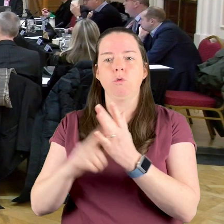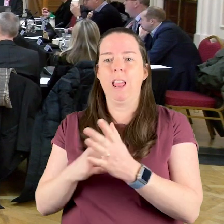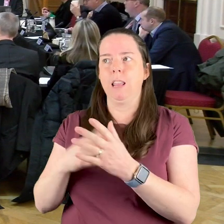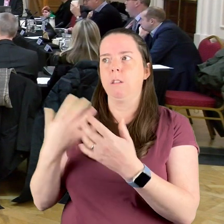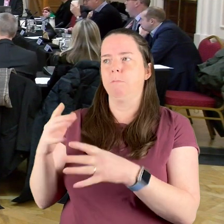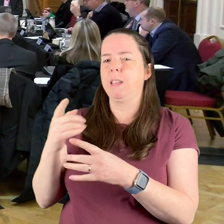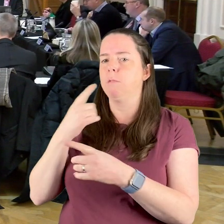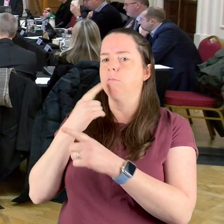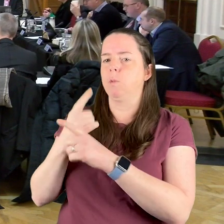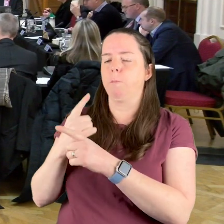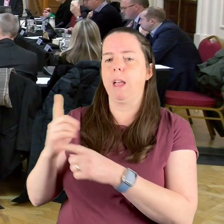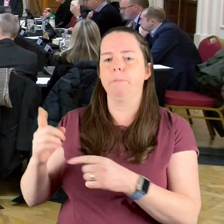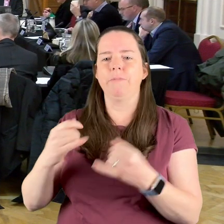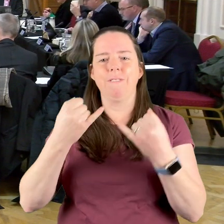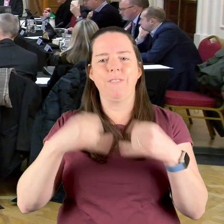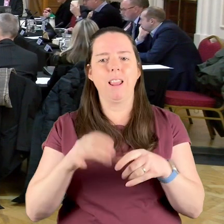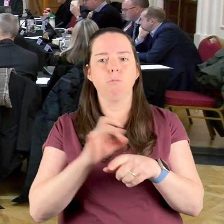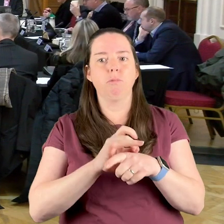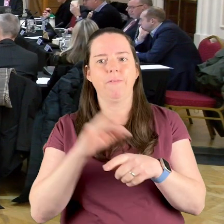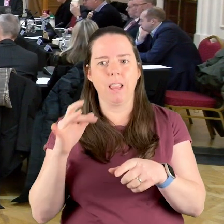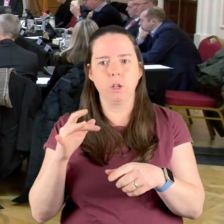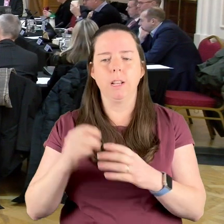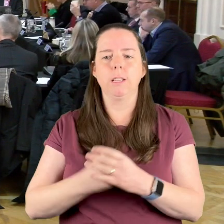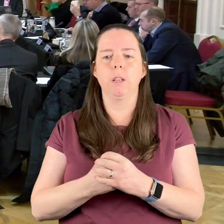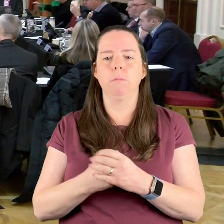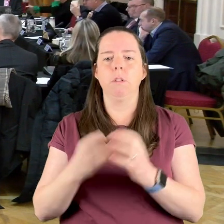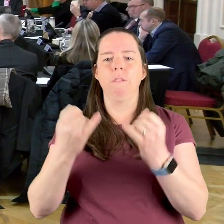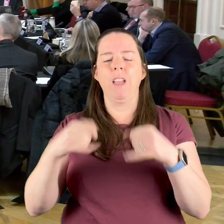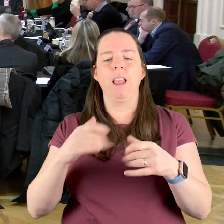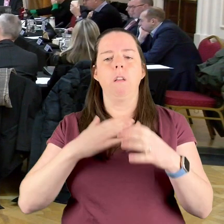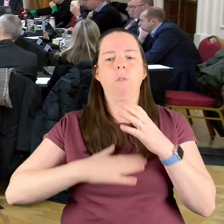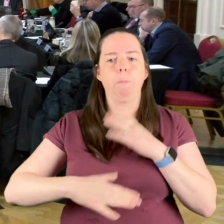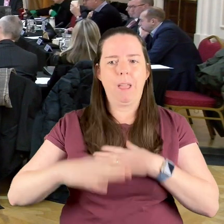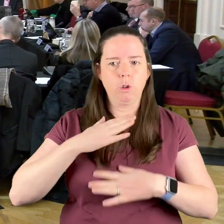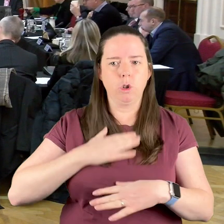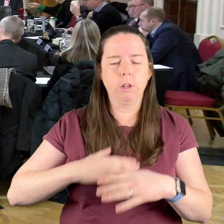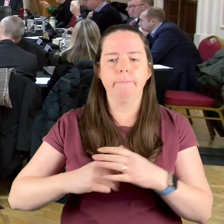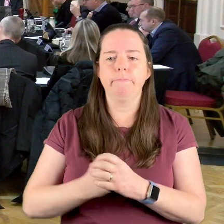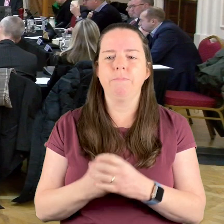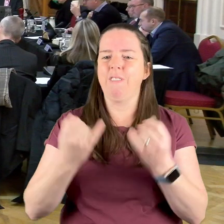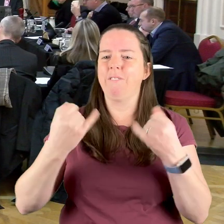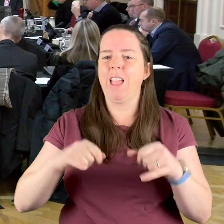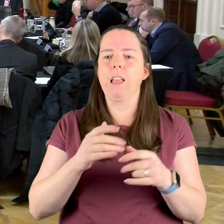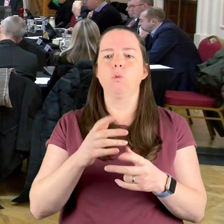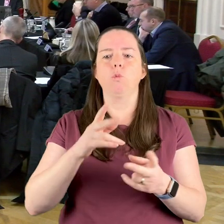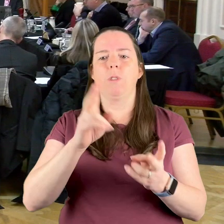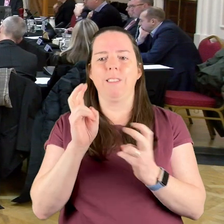Jacqueline has alluded to, failure of professionalism, failure of compassion,